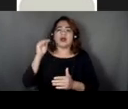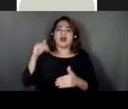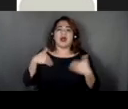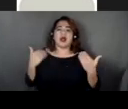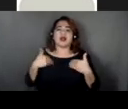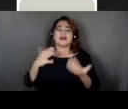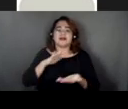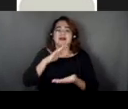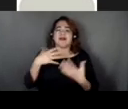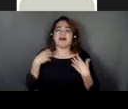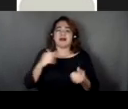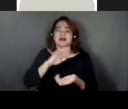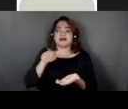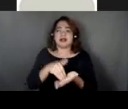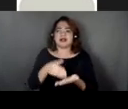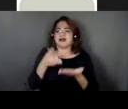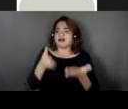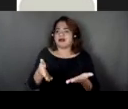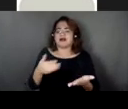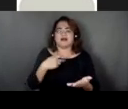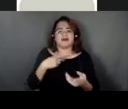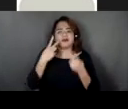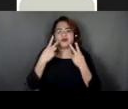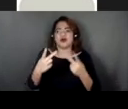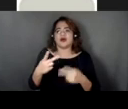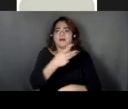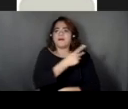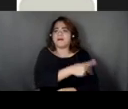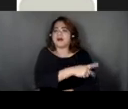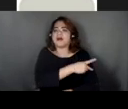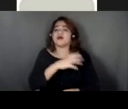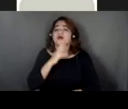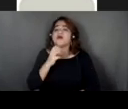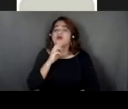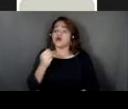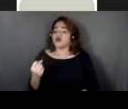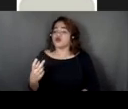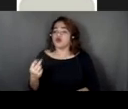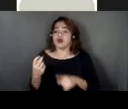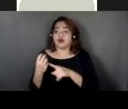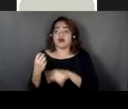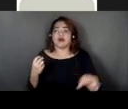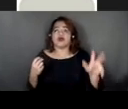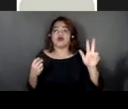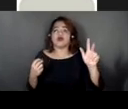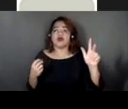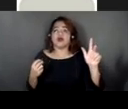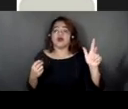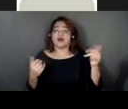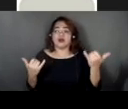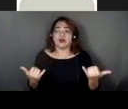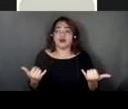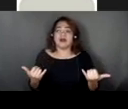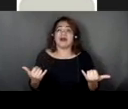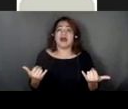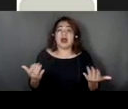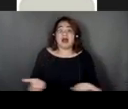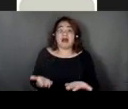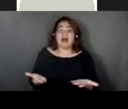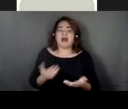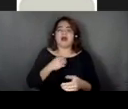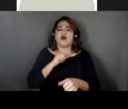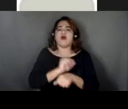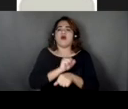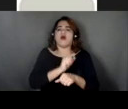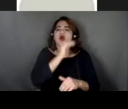there, where we saw patients from 12 to 23, but here I'll be working on adult primary care, so really great